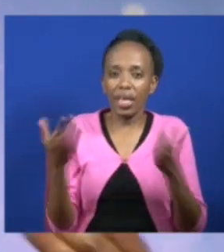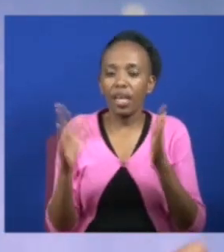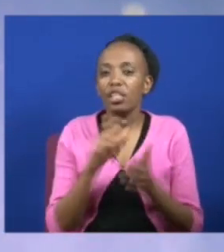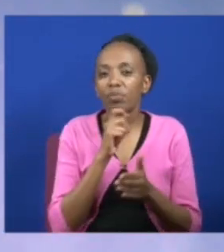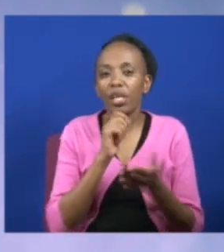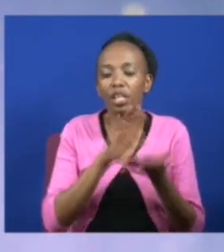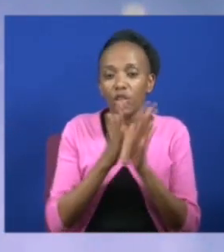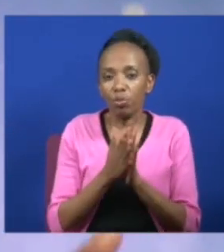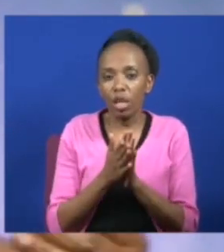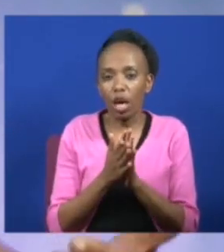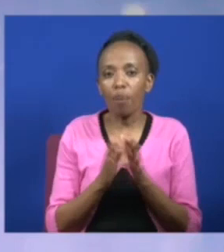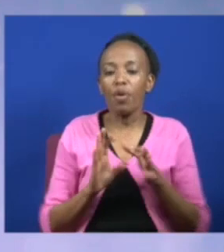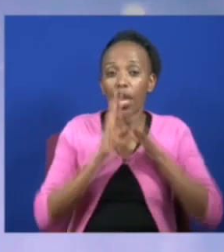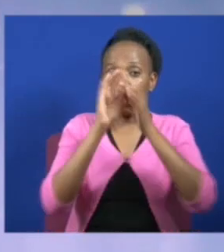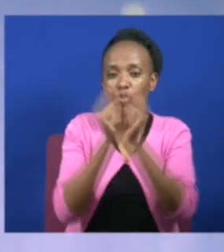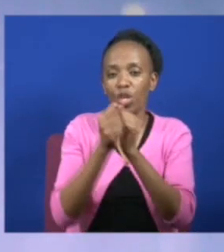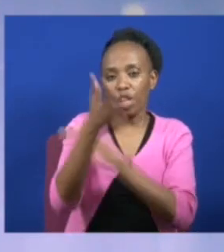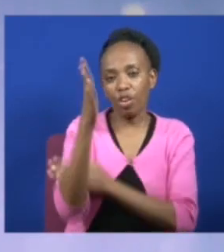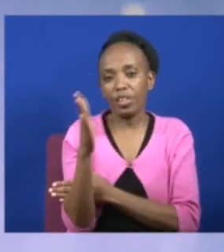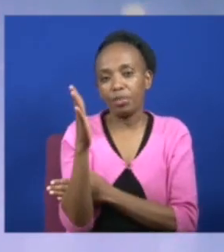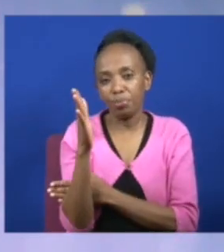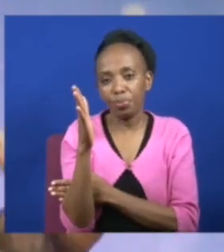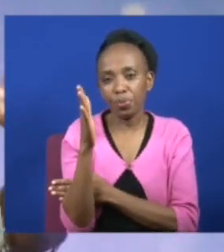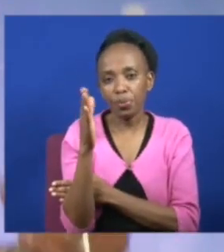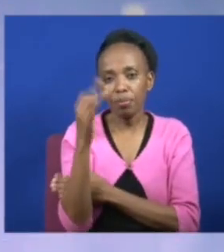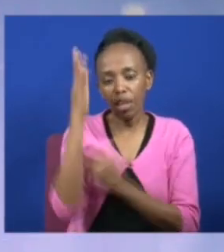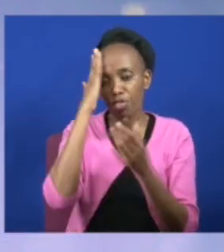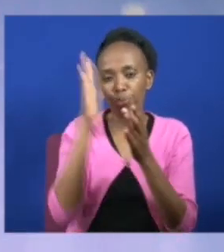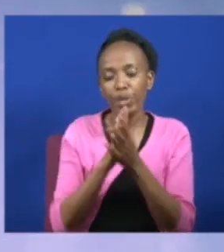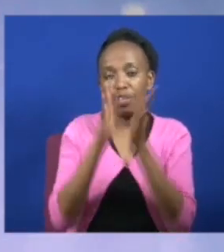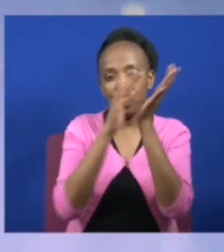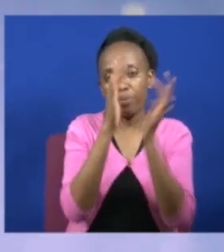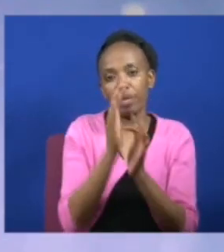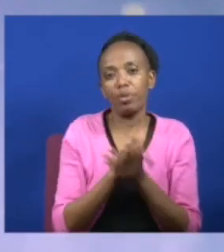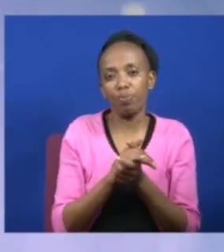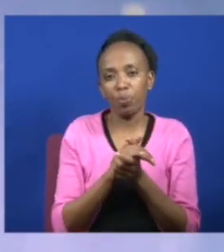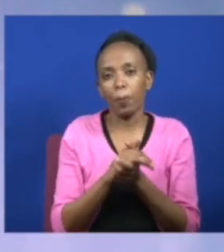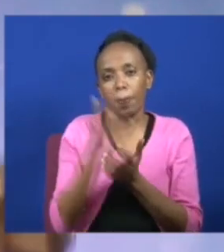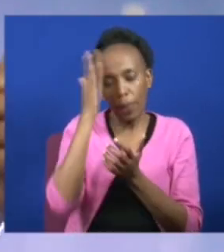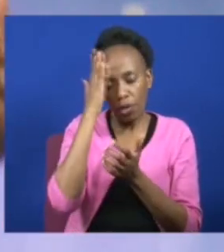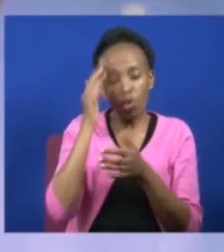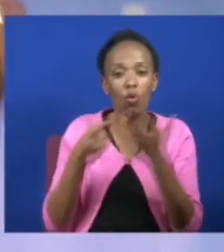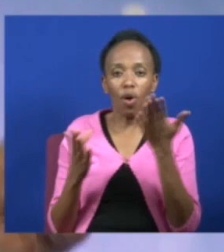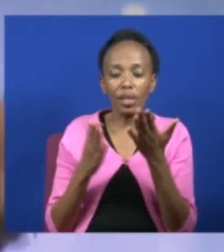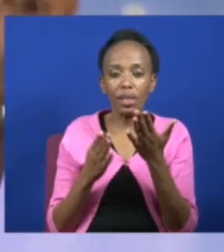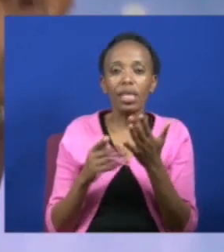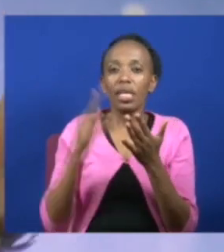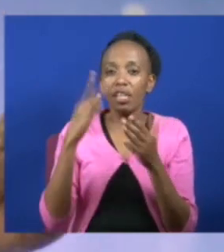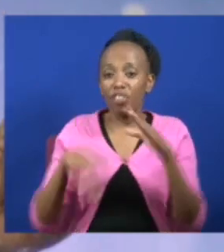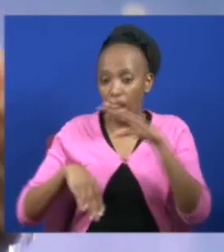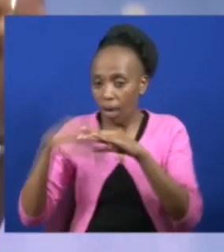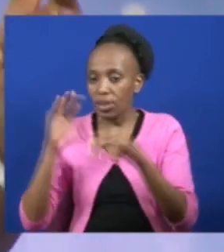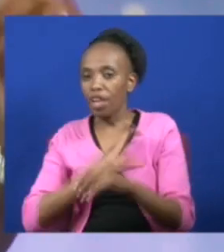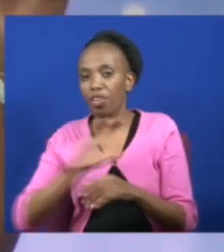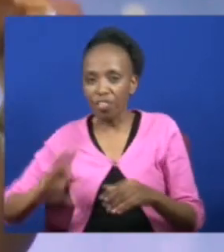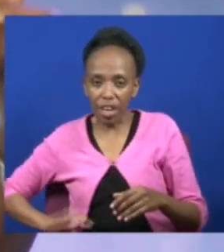to be reconciled to God? If you believe the Bible, you know that those who are outside of